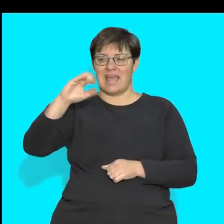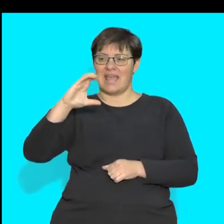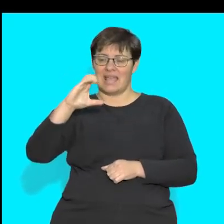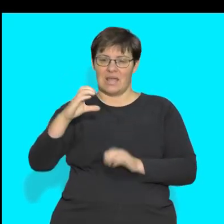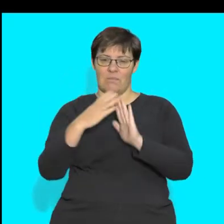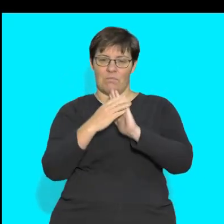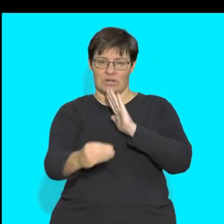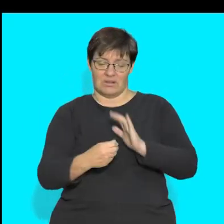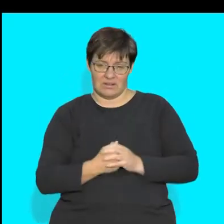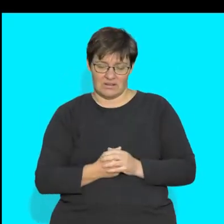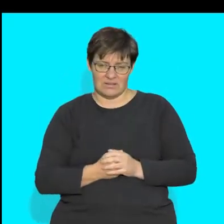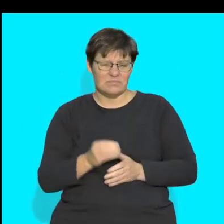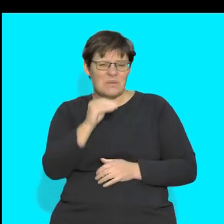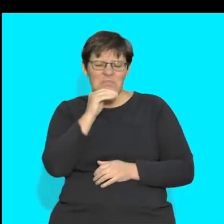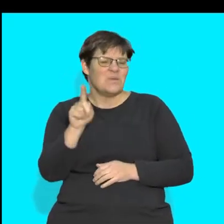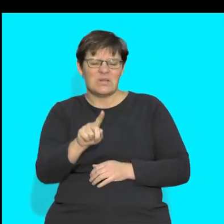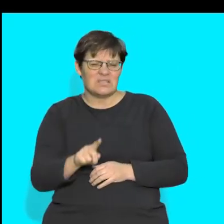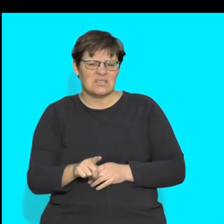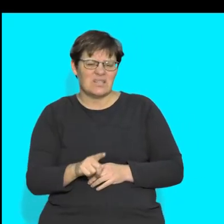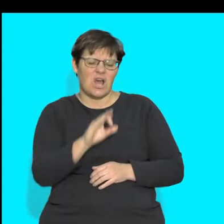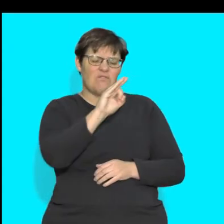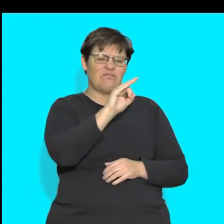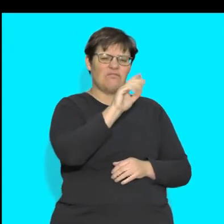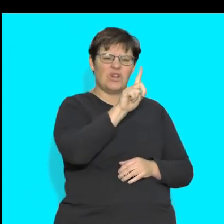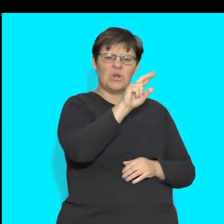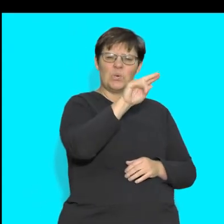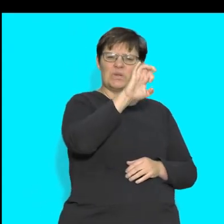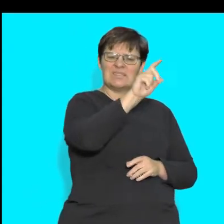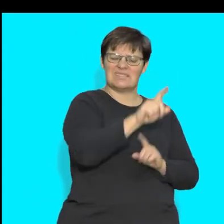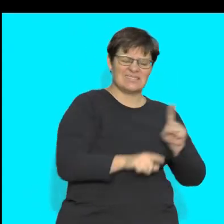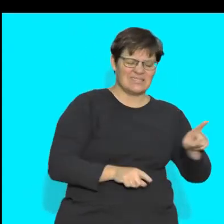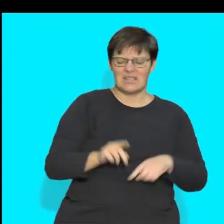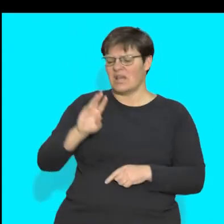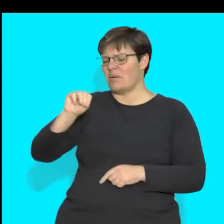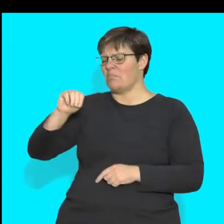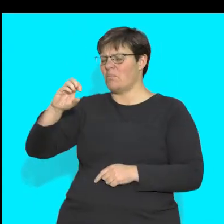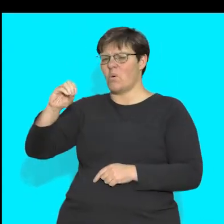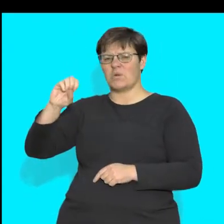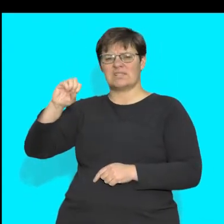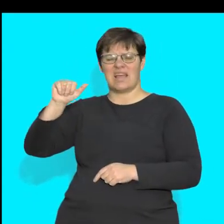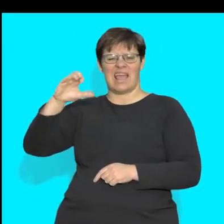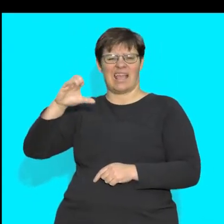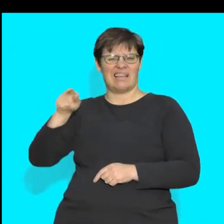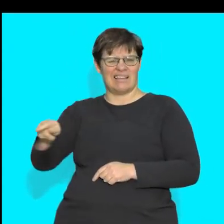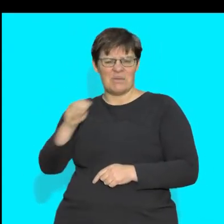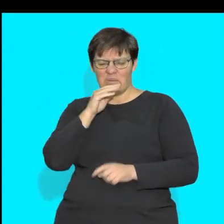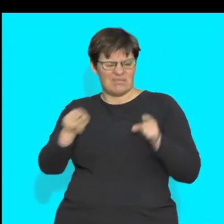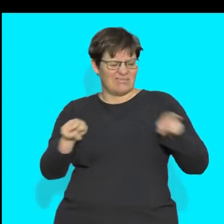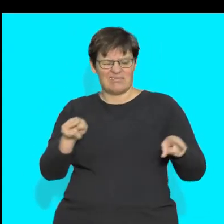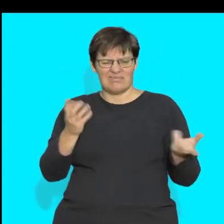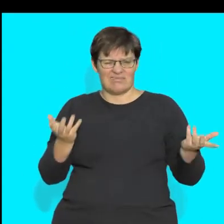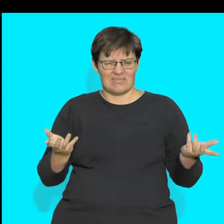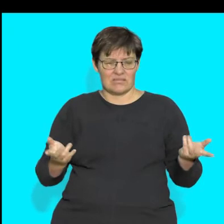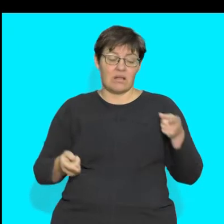by fluid and what do I mean by mosaic? Okay, so if I take fluid,